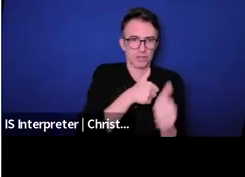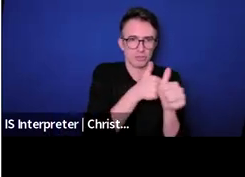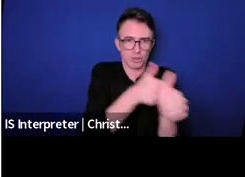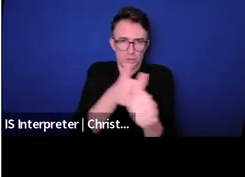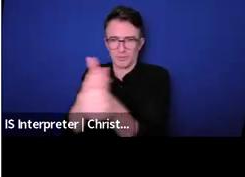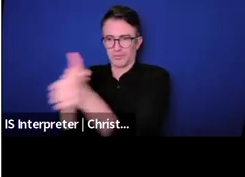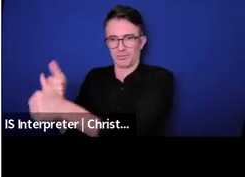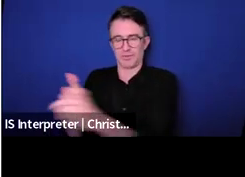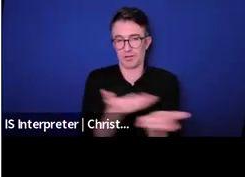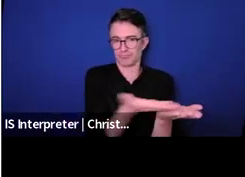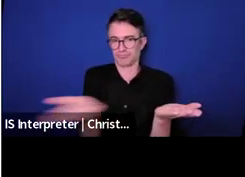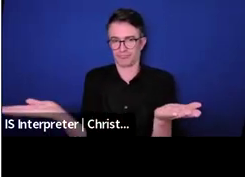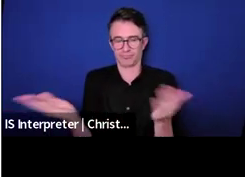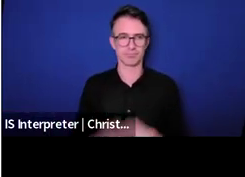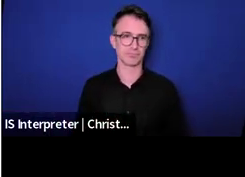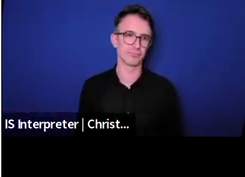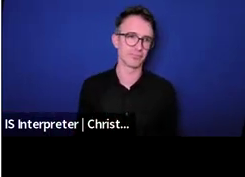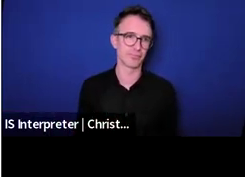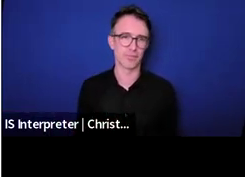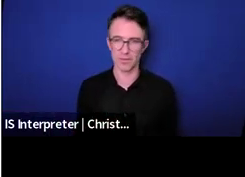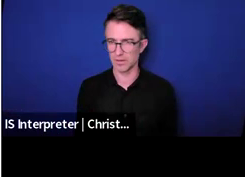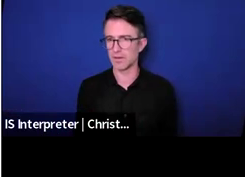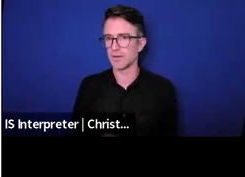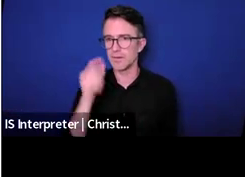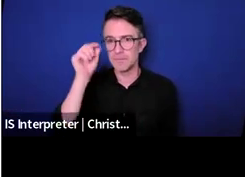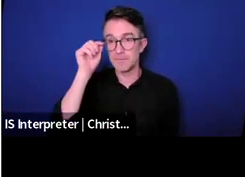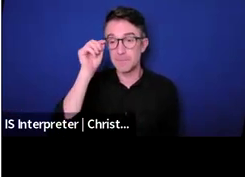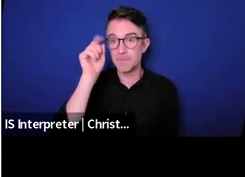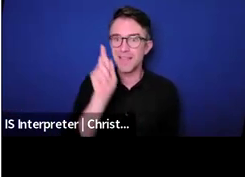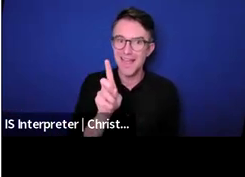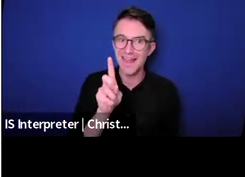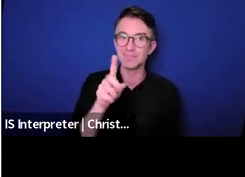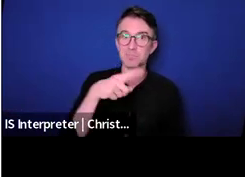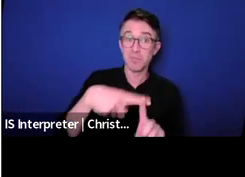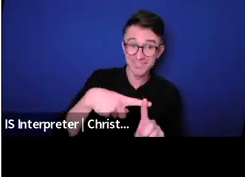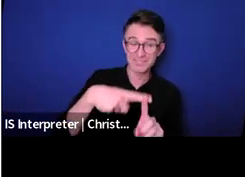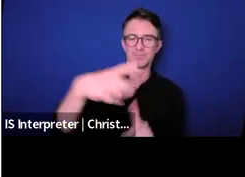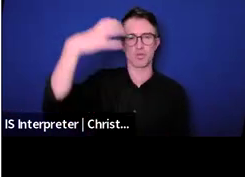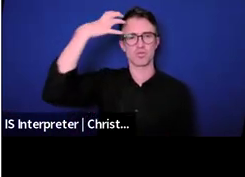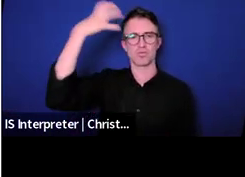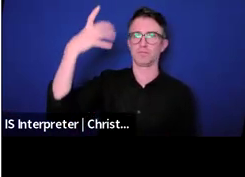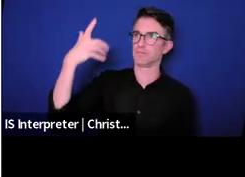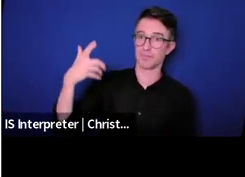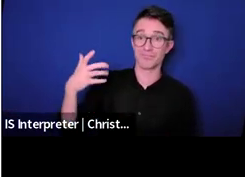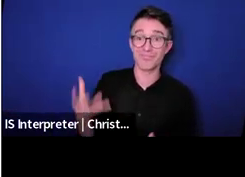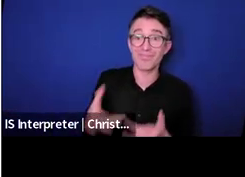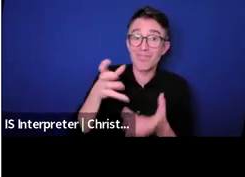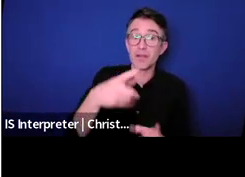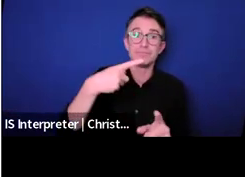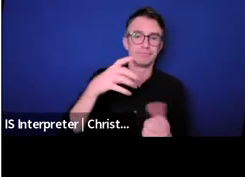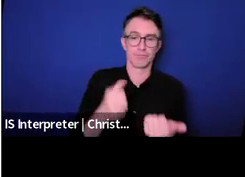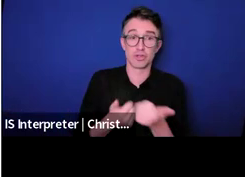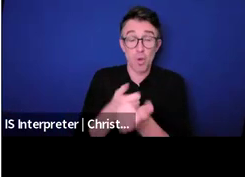social insurance, including Social Security. For example, thinking about access to pensions that we mentioned before, and many of